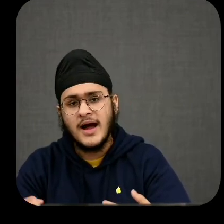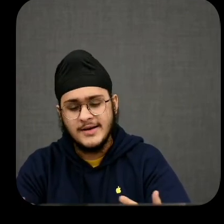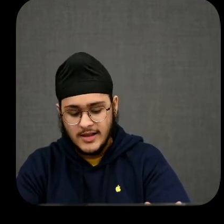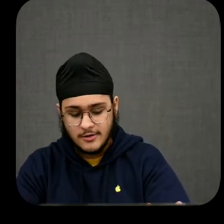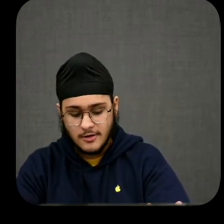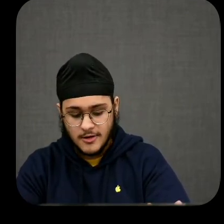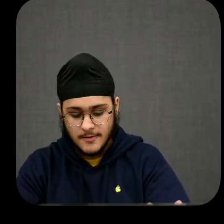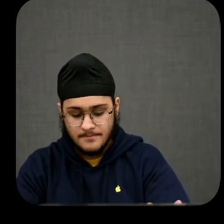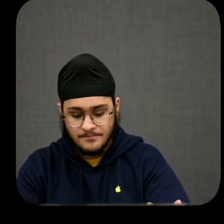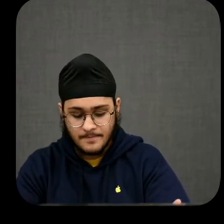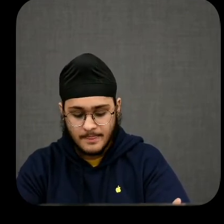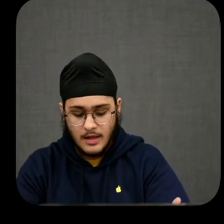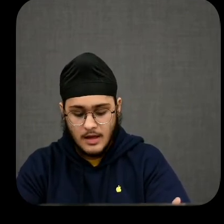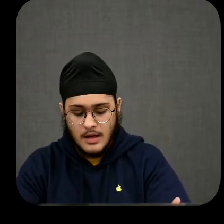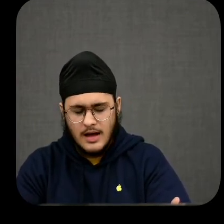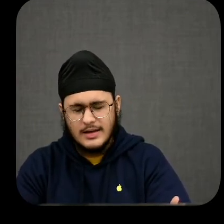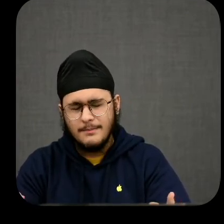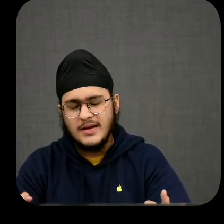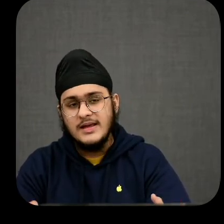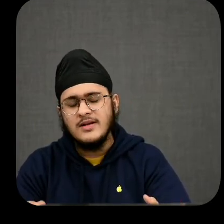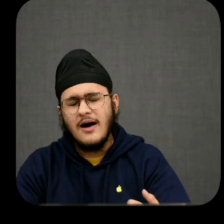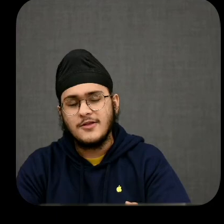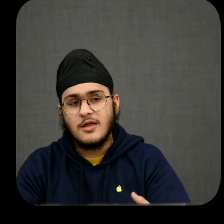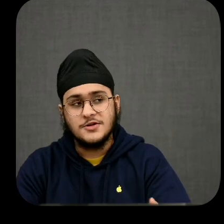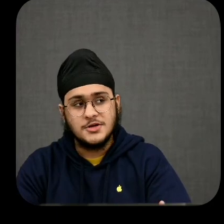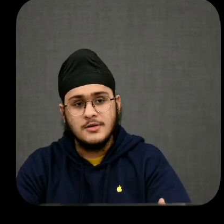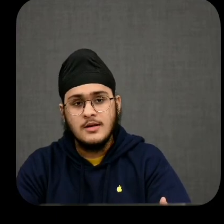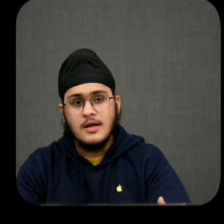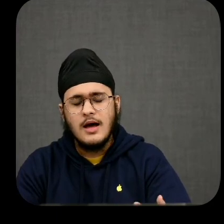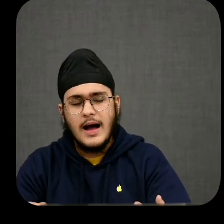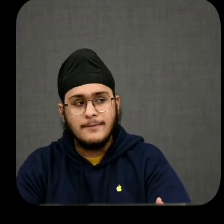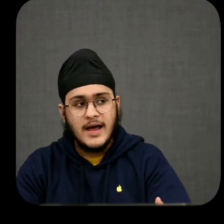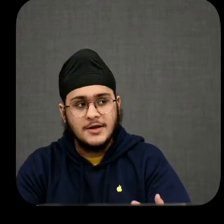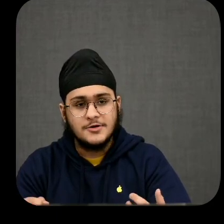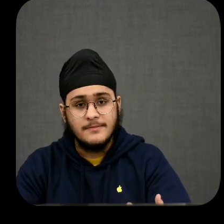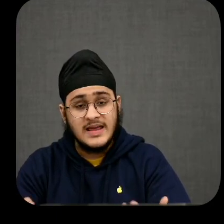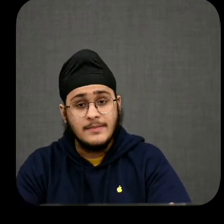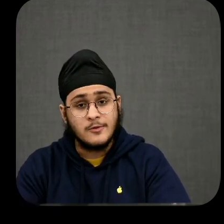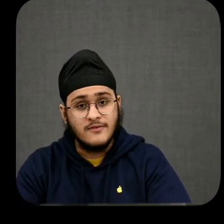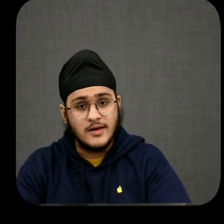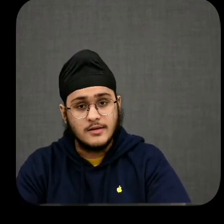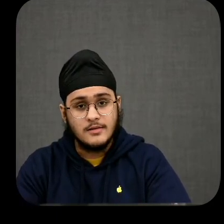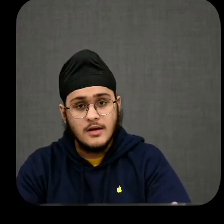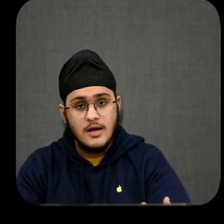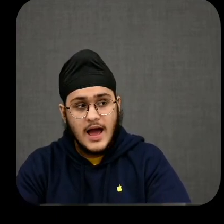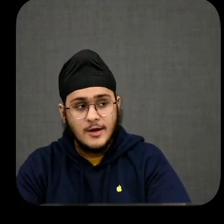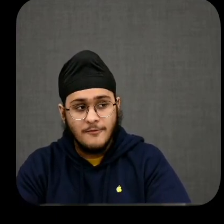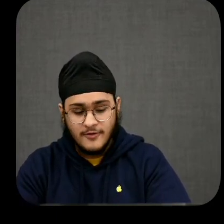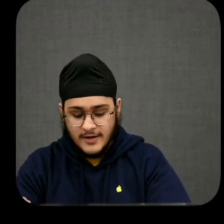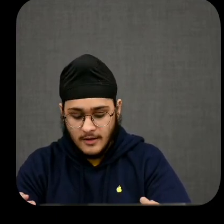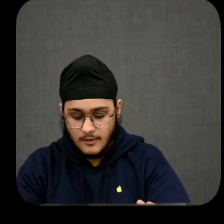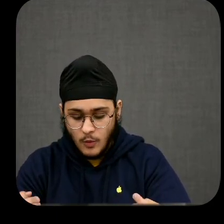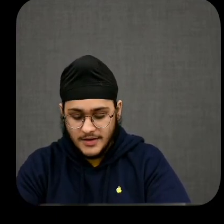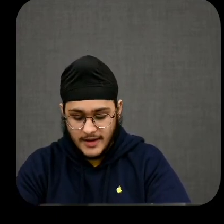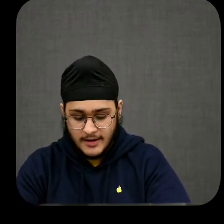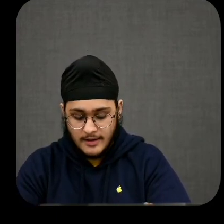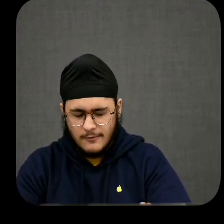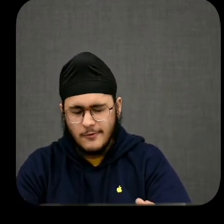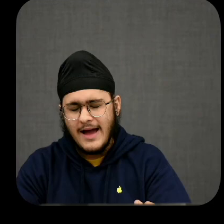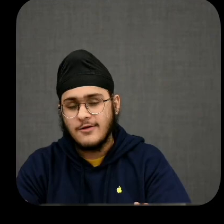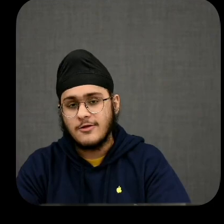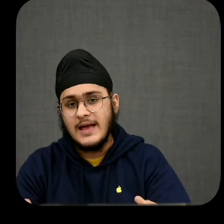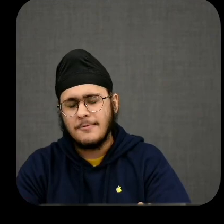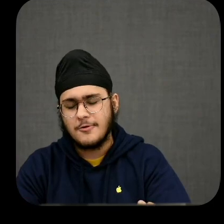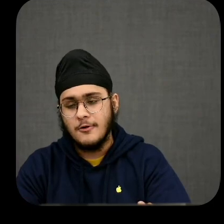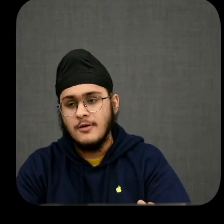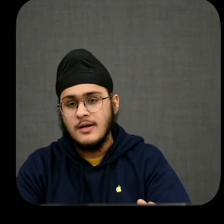not ideal accuracy. But even after the mission, I plan to keep improving it. And hopefully, one day, we'll